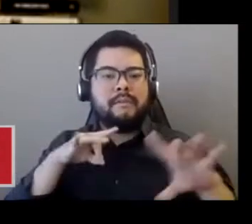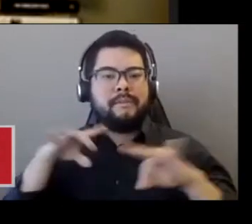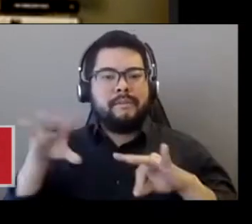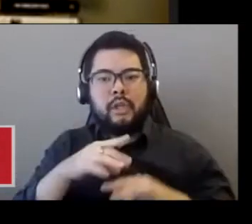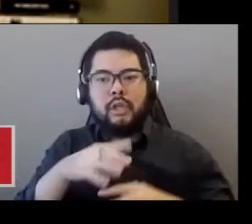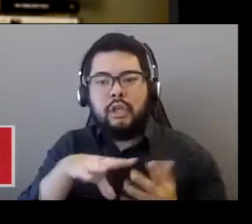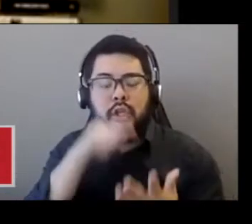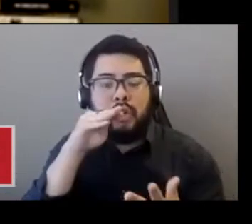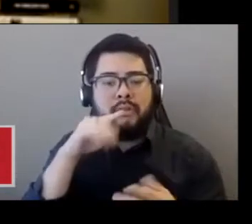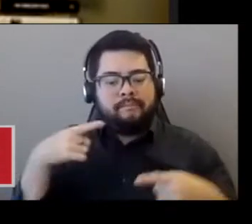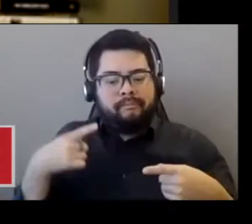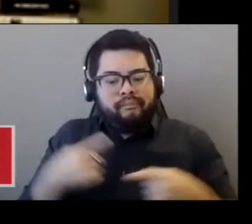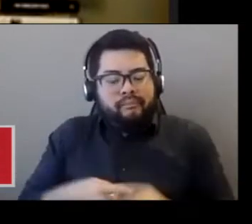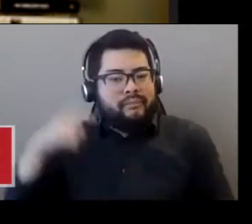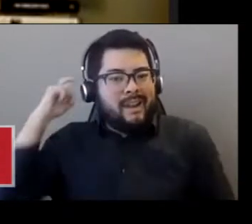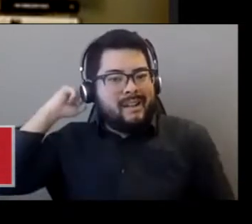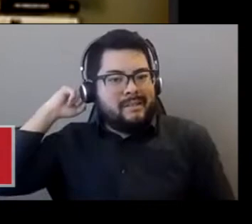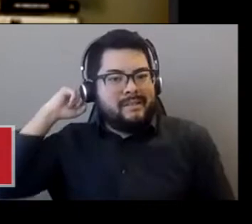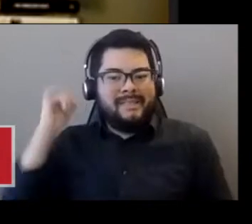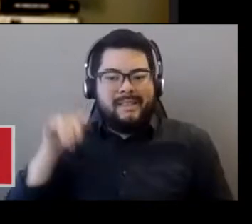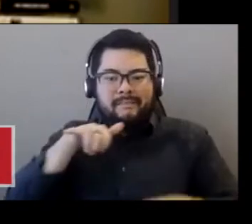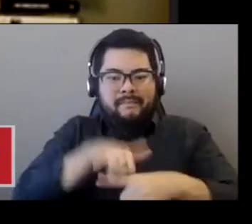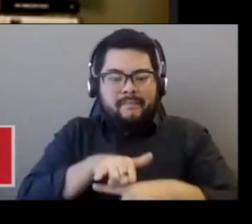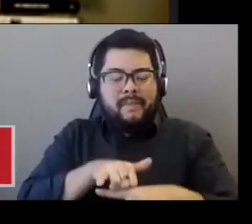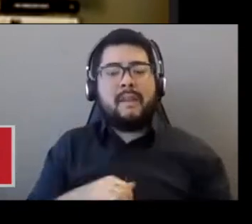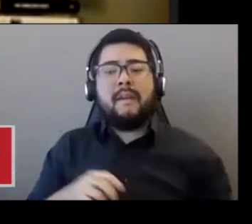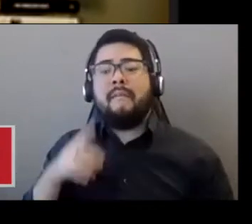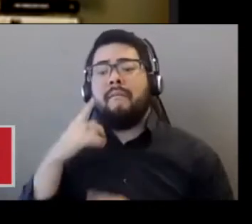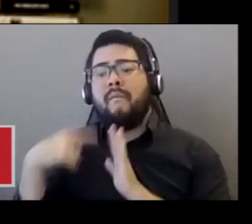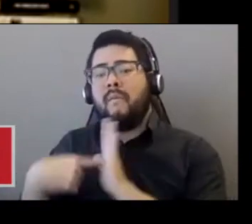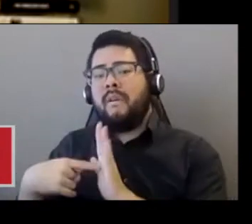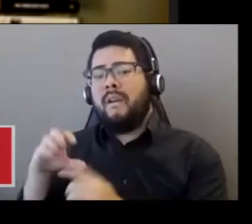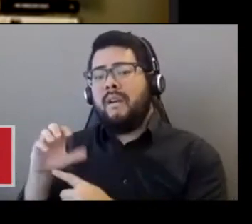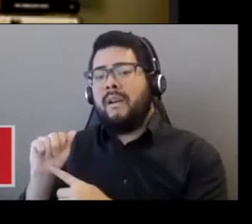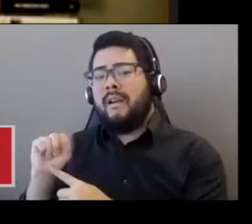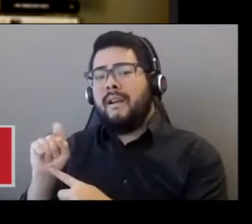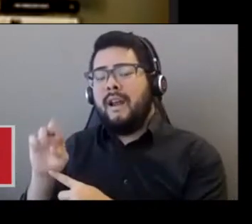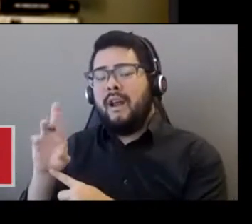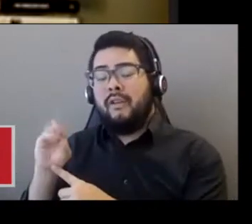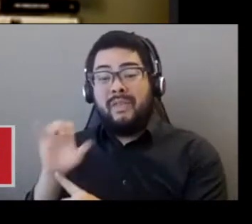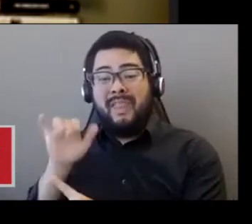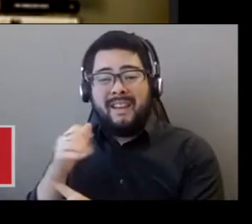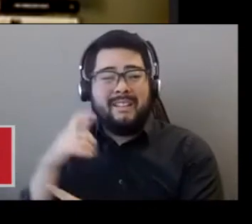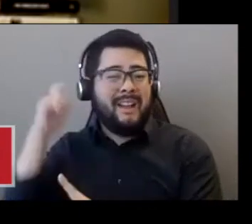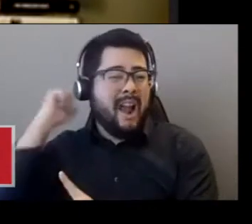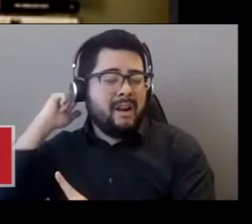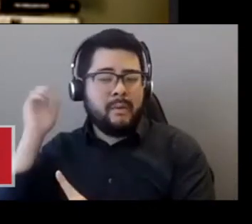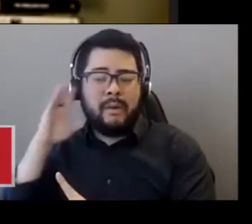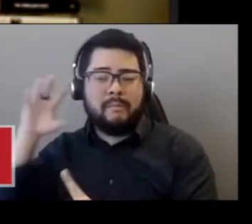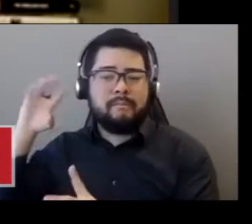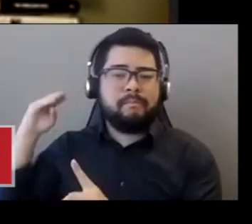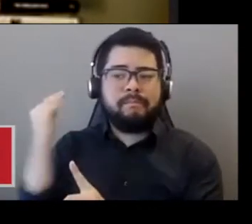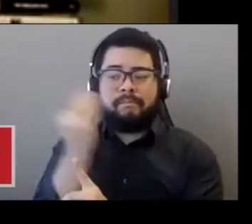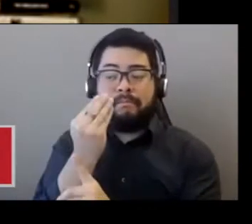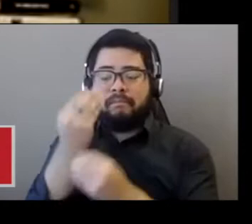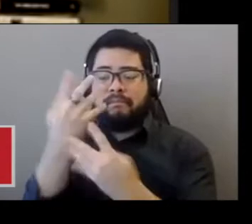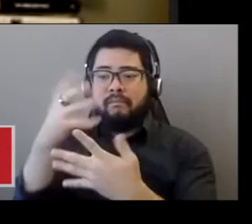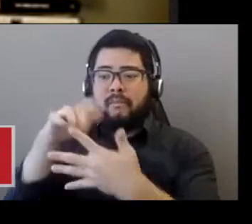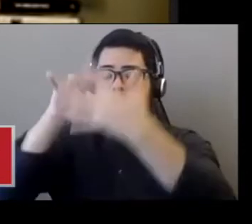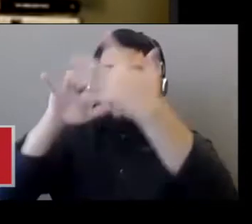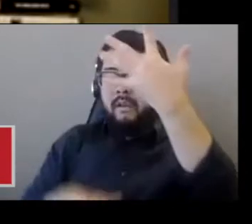Somebody like Castro and others would draw out and elaborate that consciousness, and then you'd have Castro basically presenting it back to